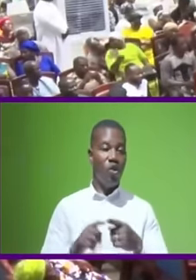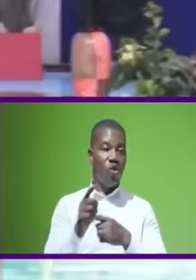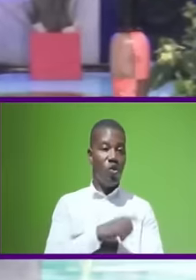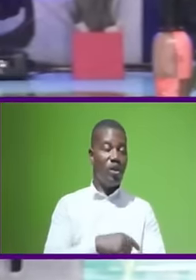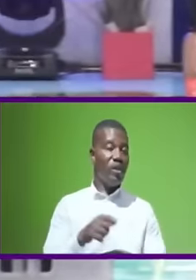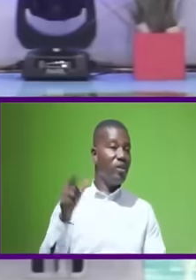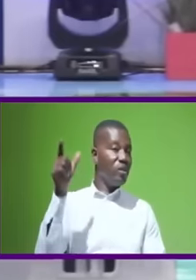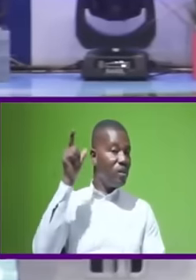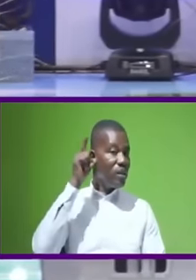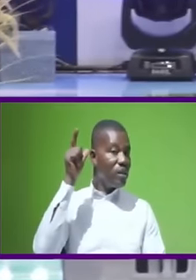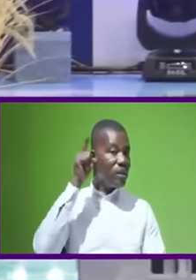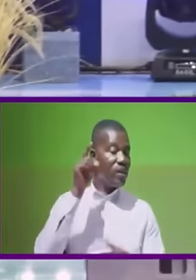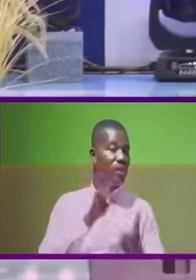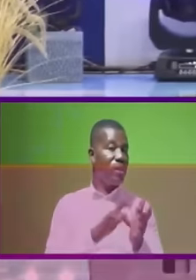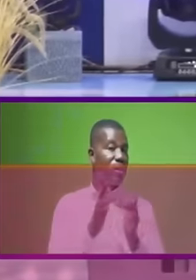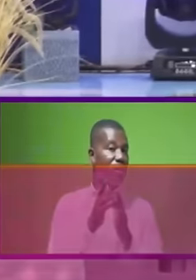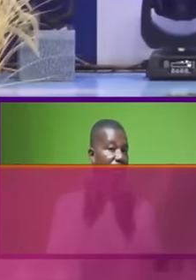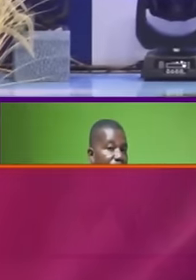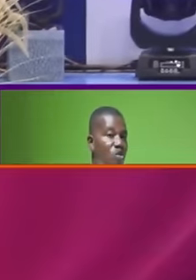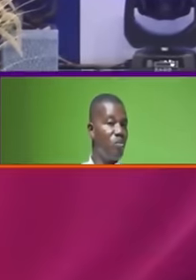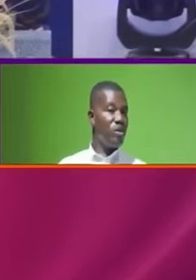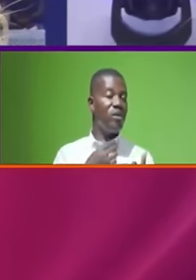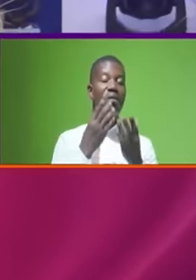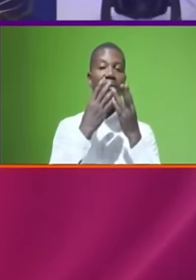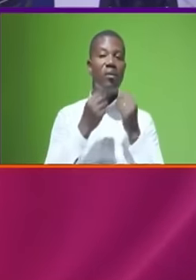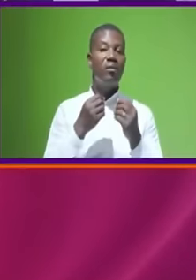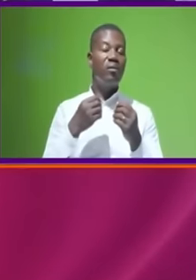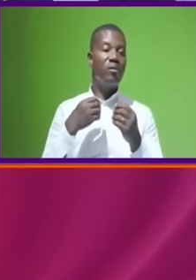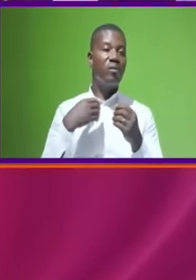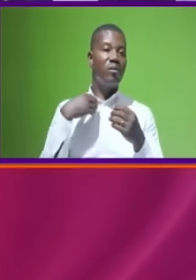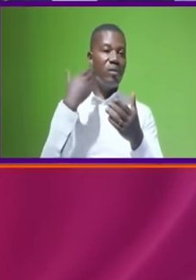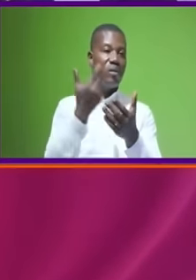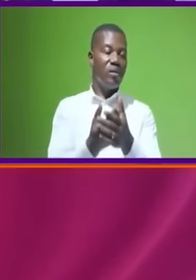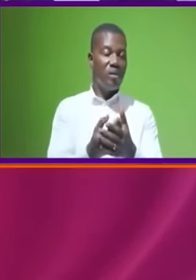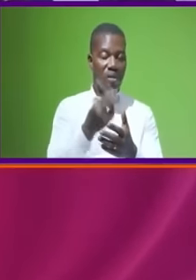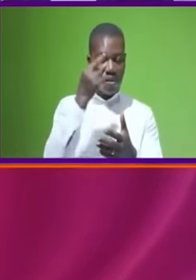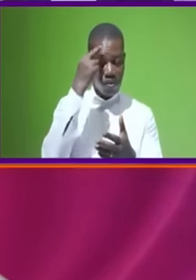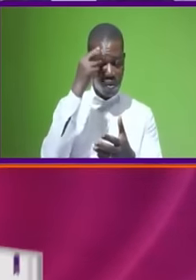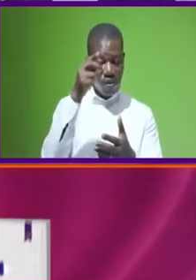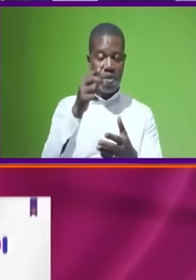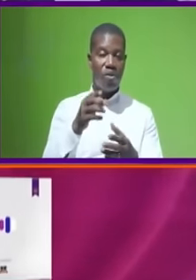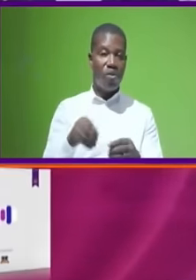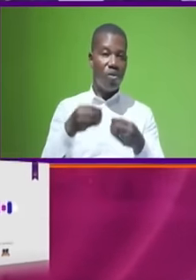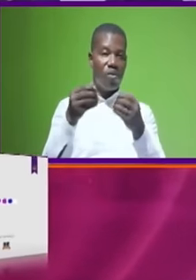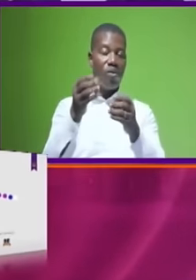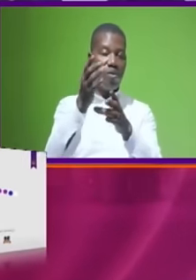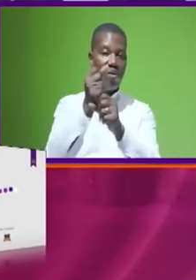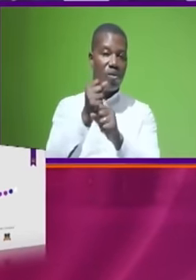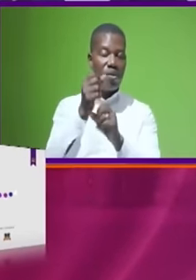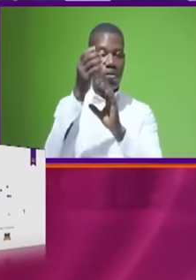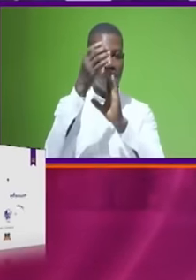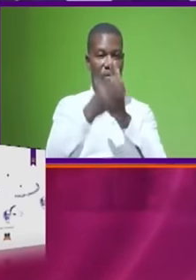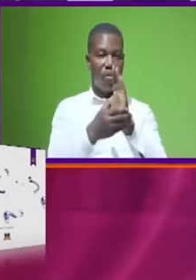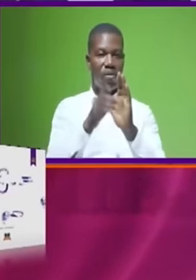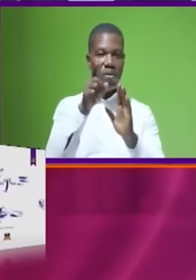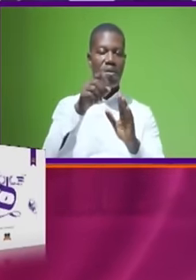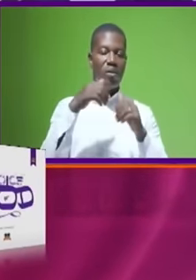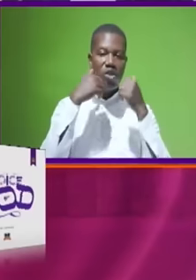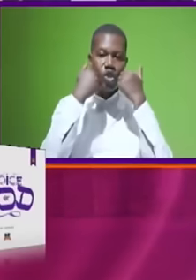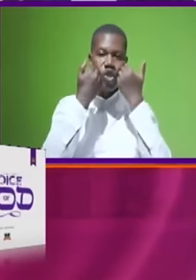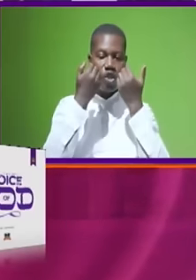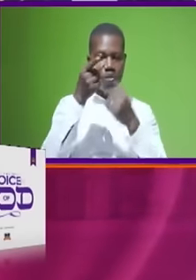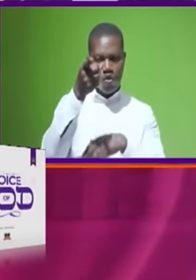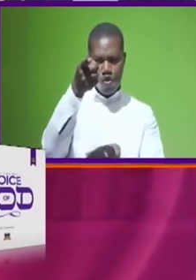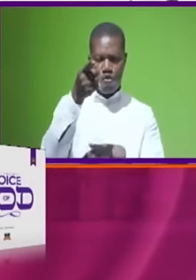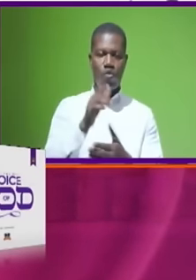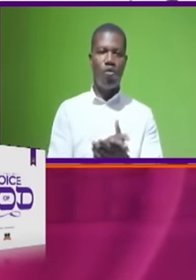no dear me adomi friba now sheni enti awoko peke fanwa. Yes. So